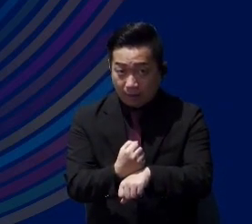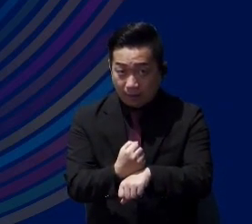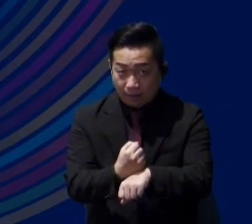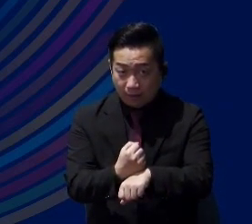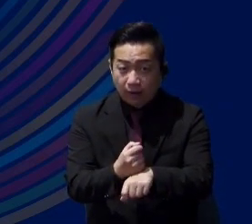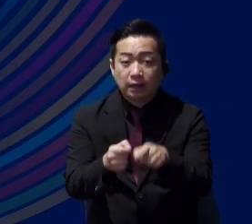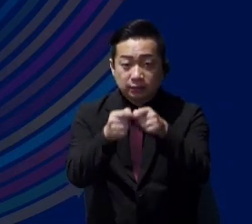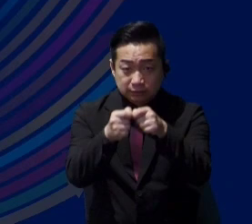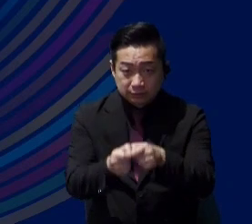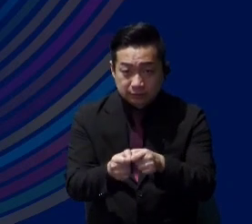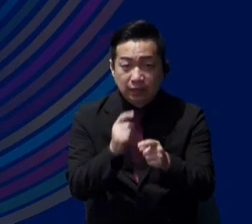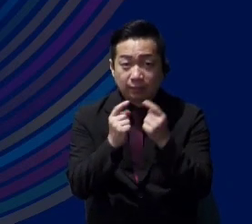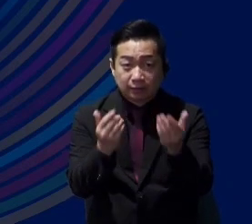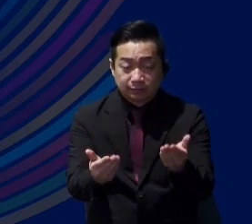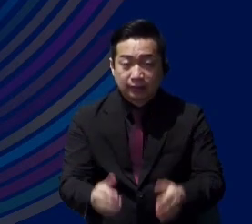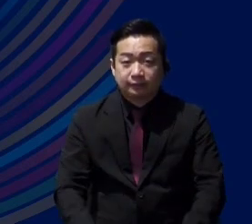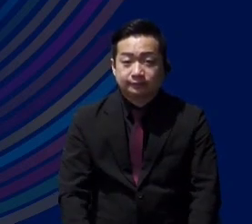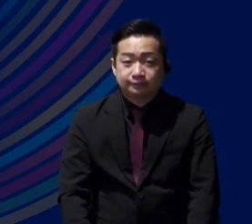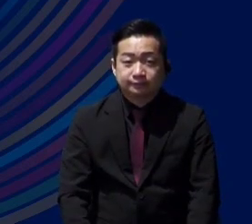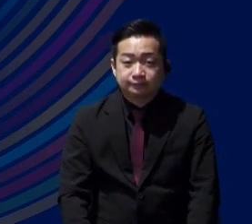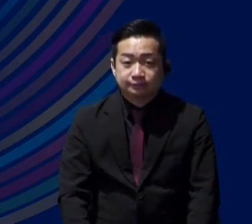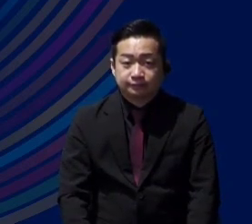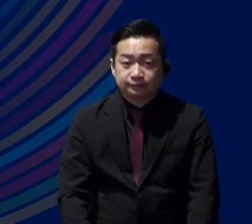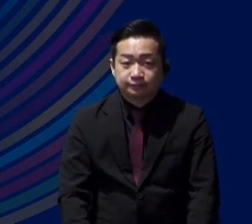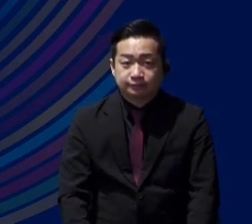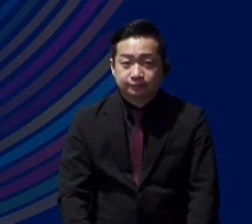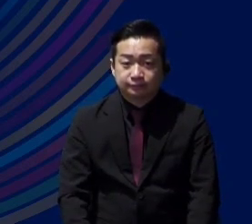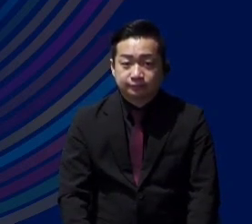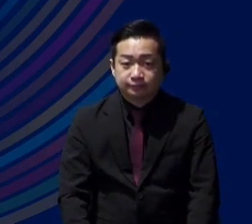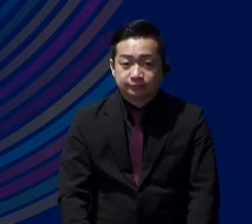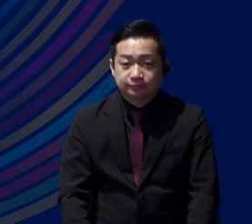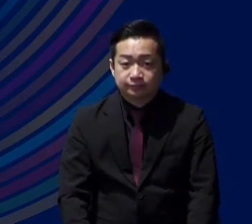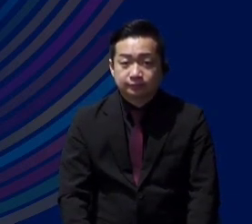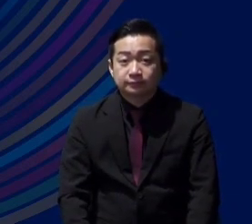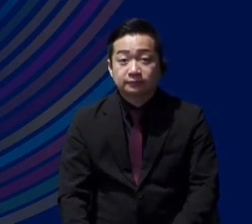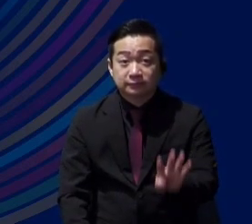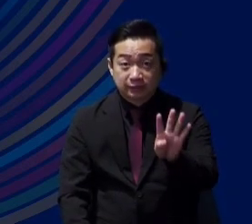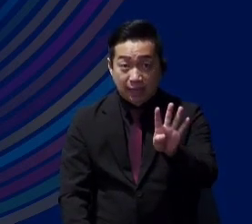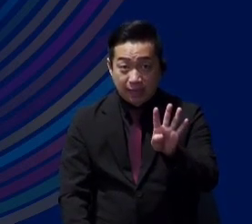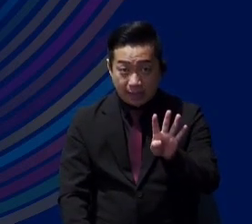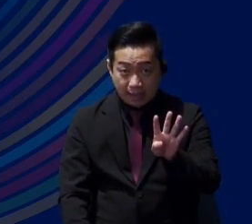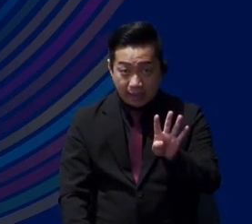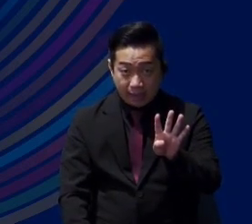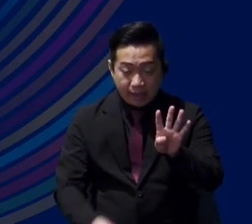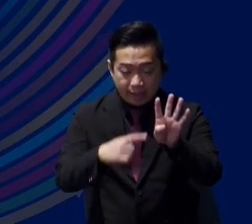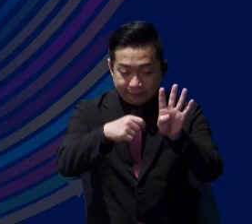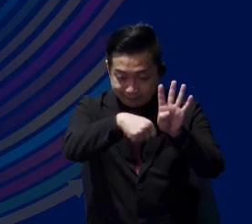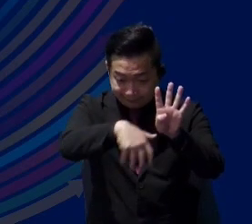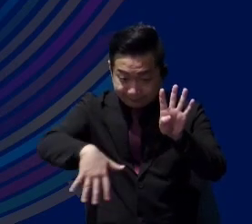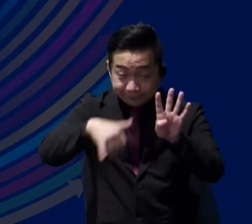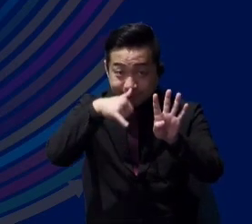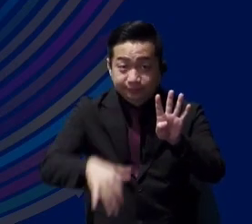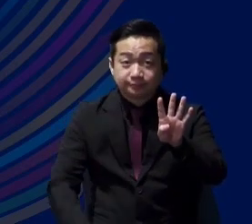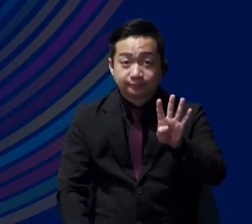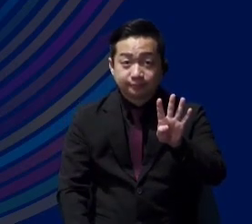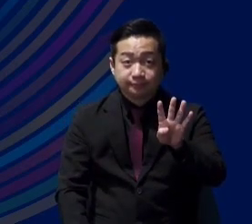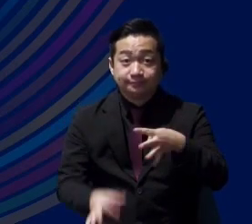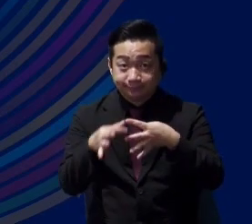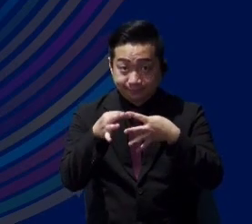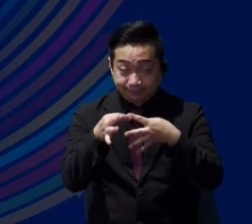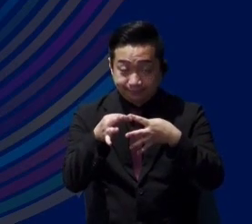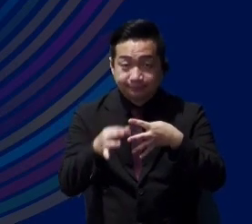4 components in the burden of disease. First, we want to calculate burden of disease